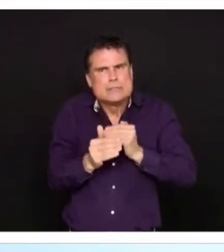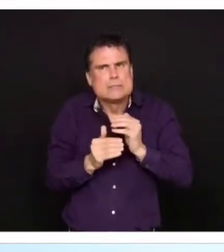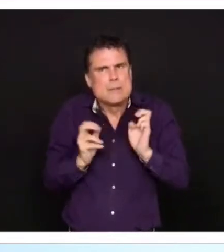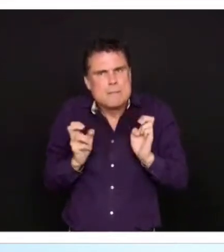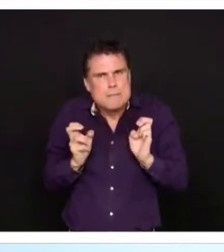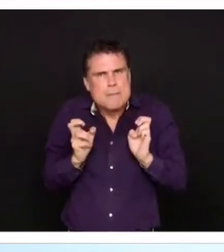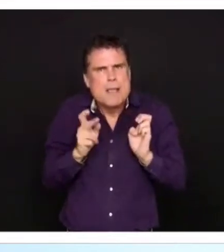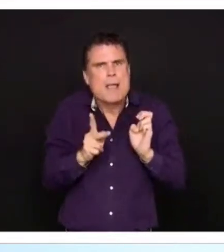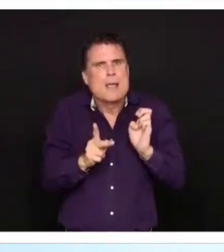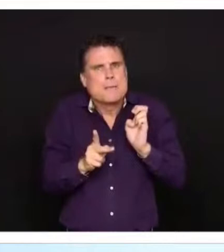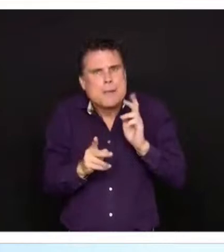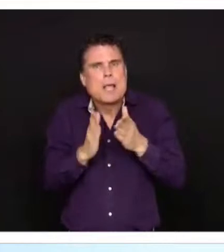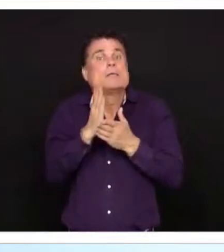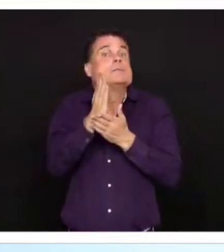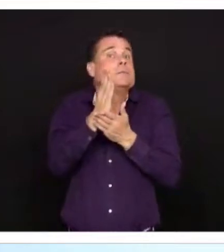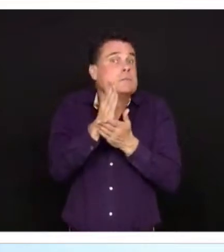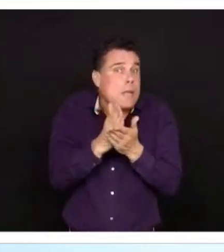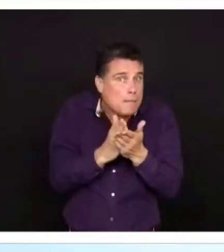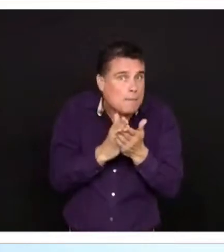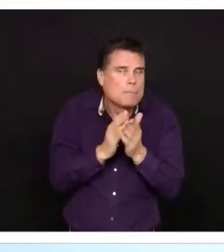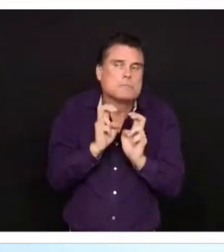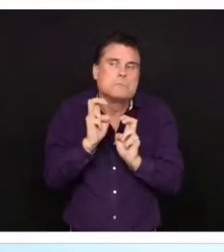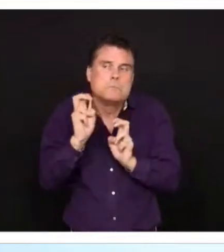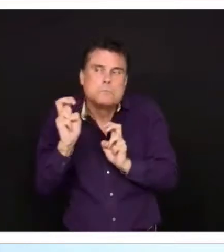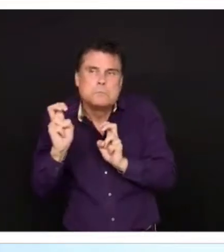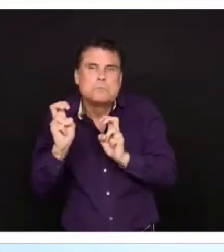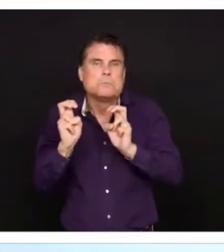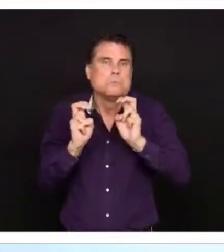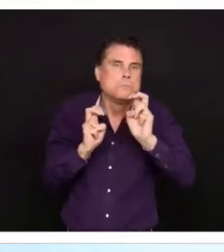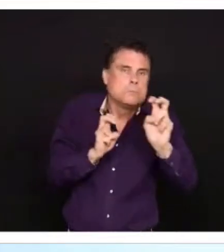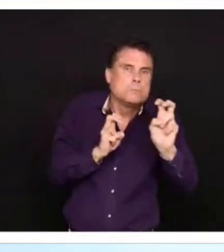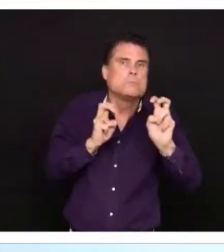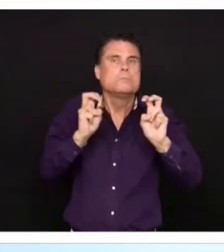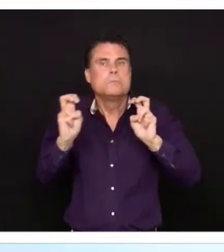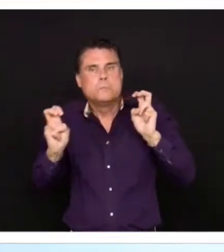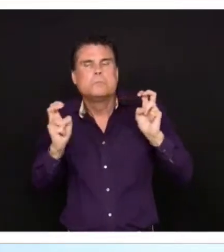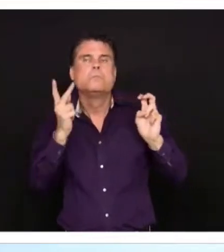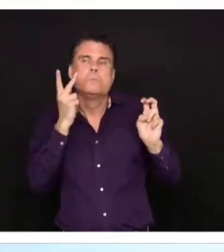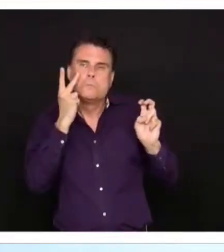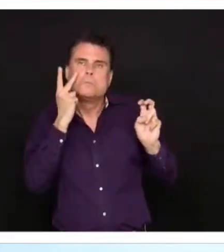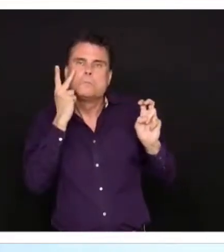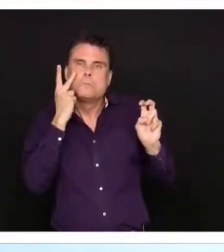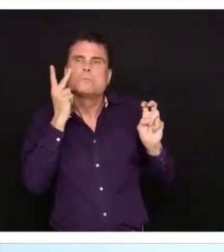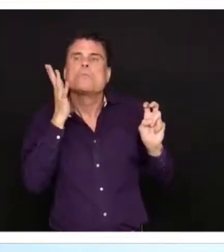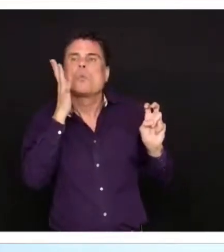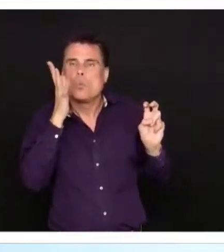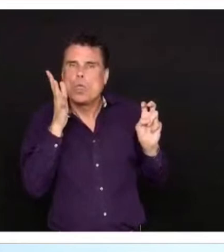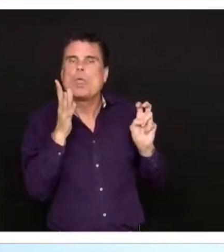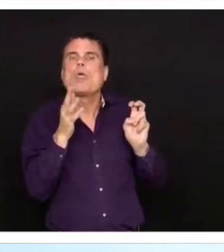ones, and those sorts of things will ease up. Not right now, but very soon.